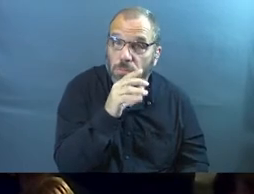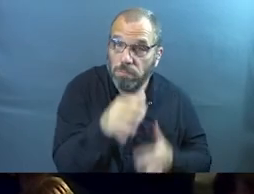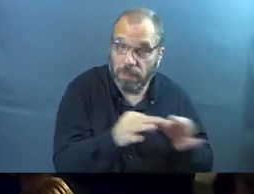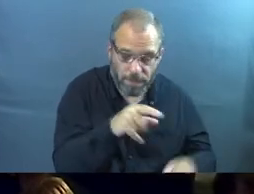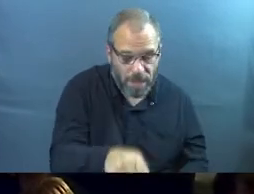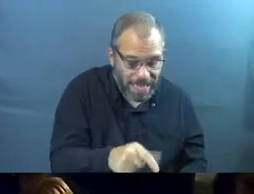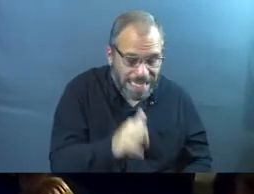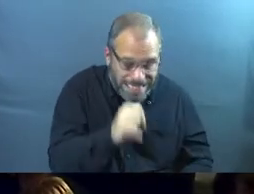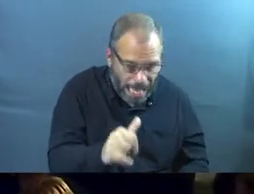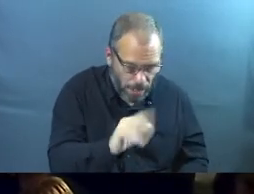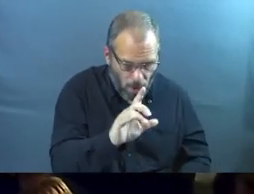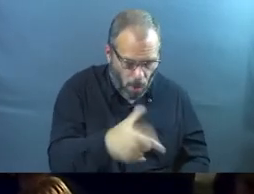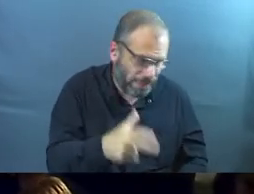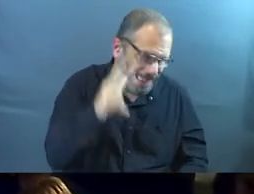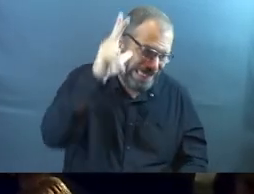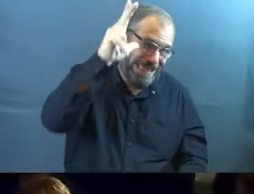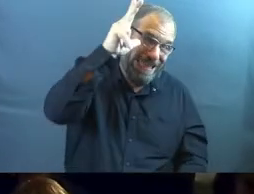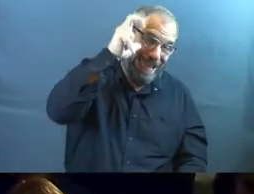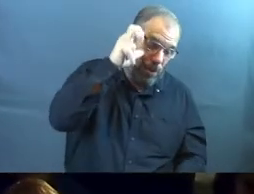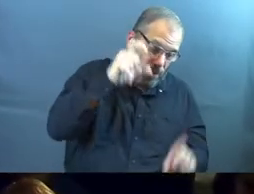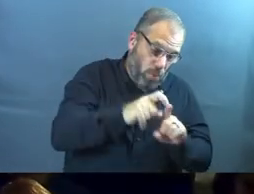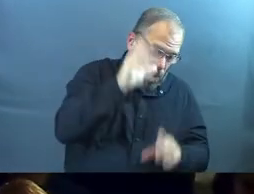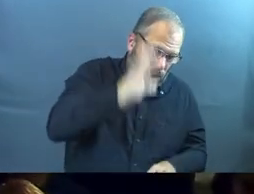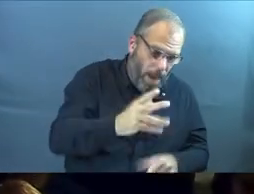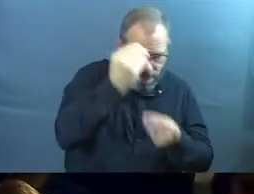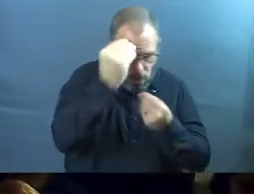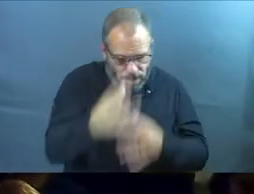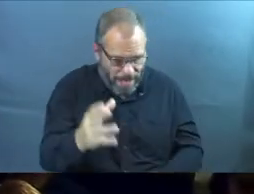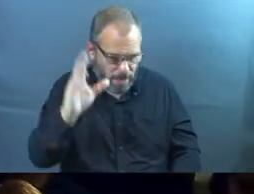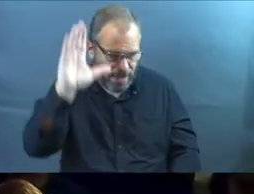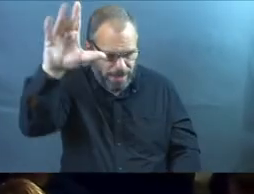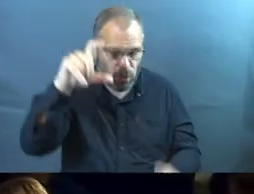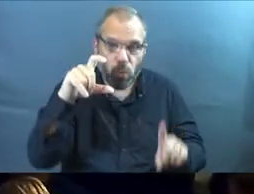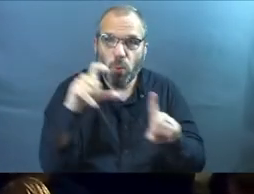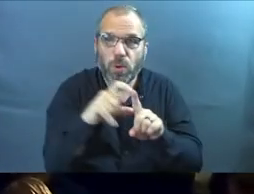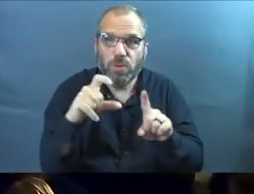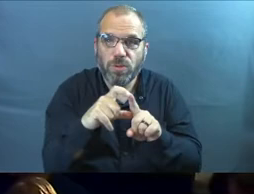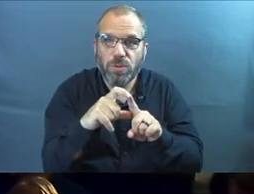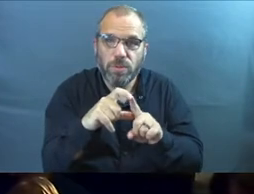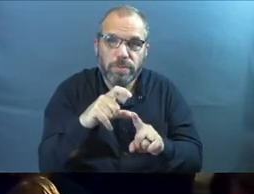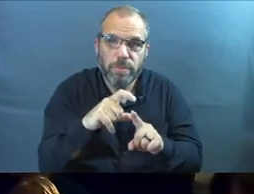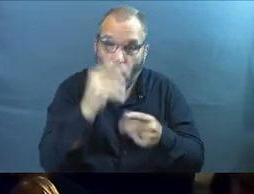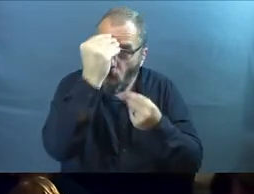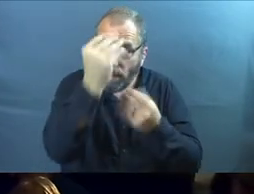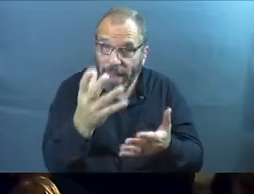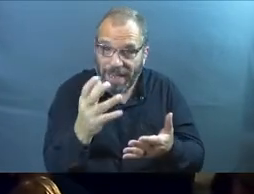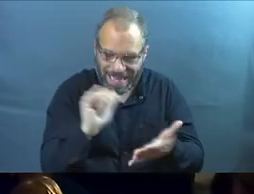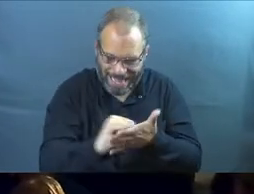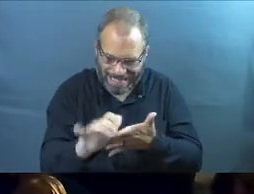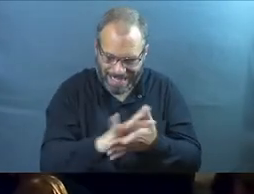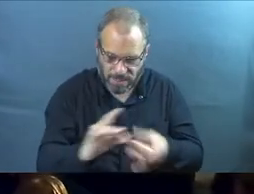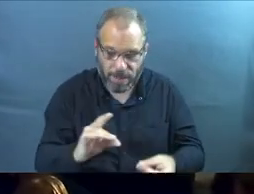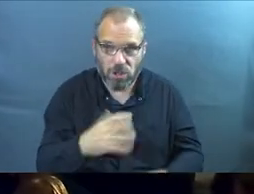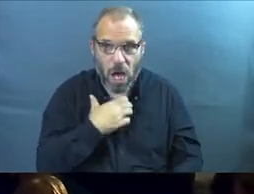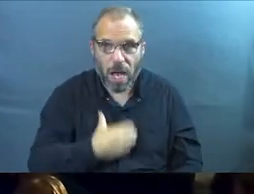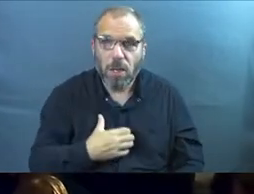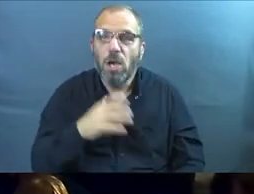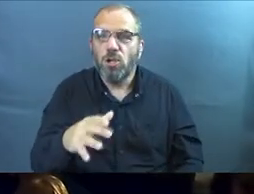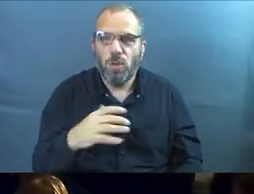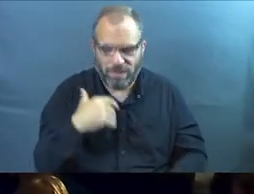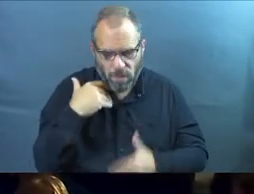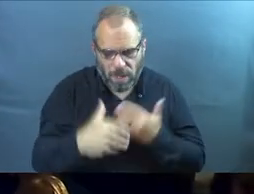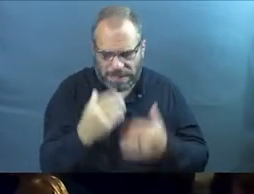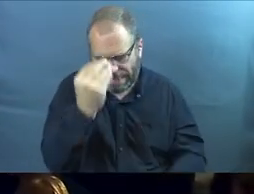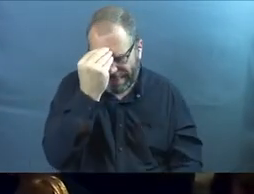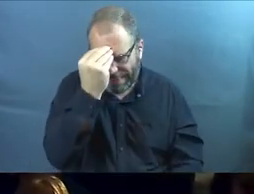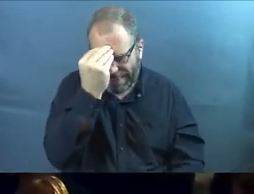he says, it's not just about hearing God's words, it's about obeying God's words. That's that spiritual gluttony again. You've actually got to